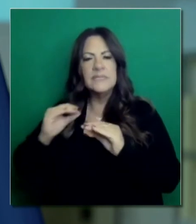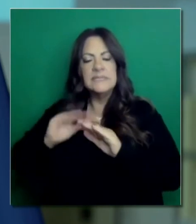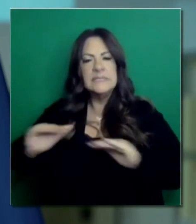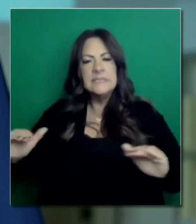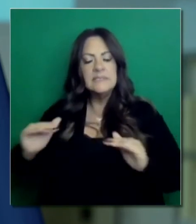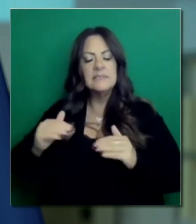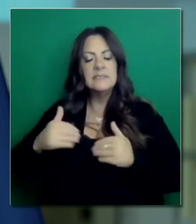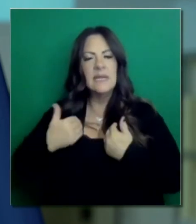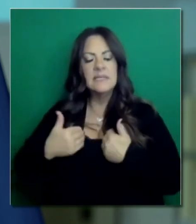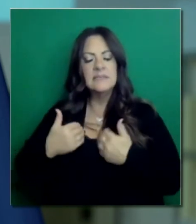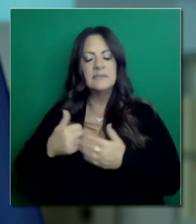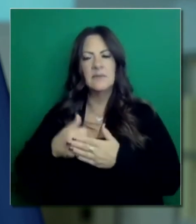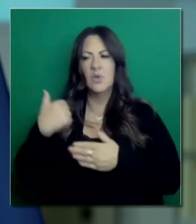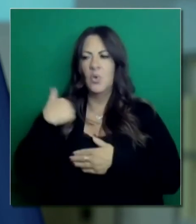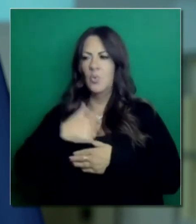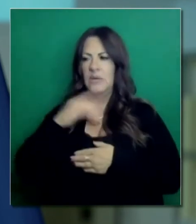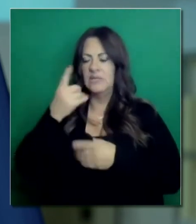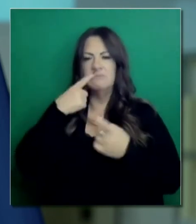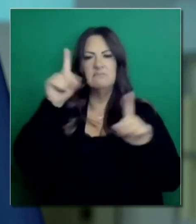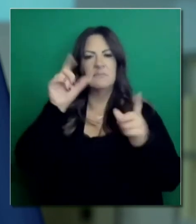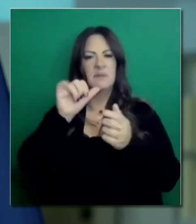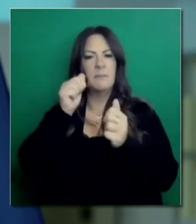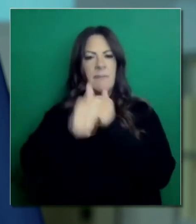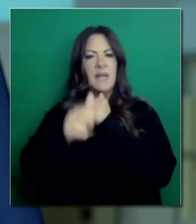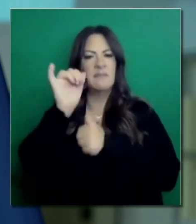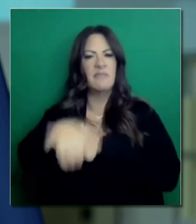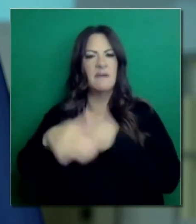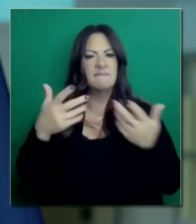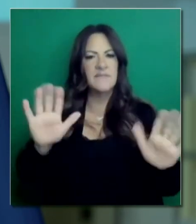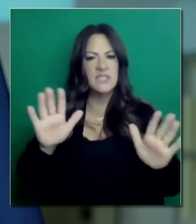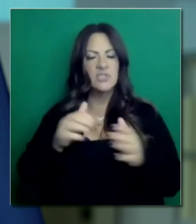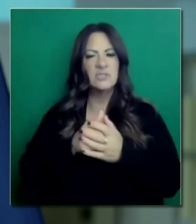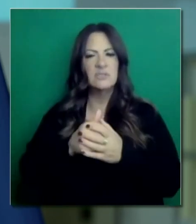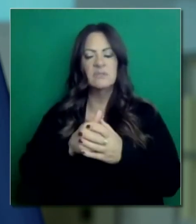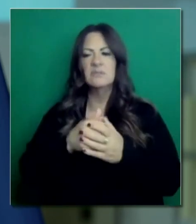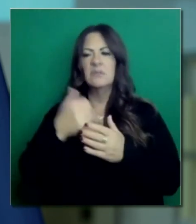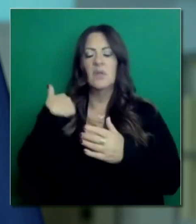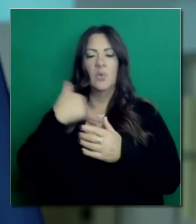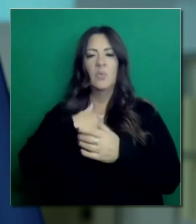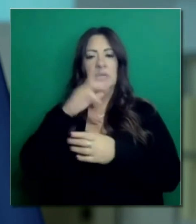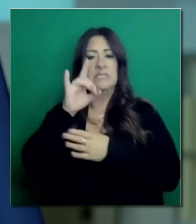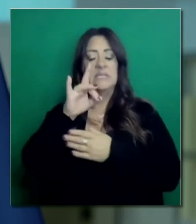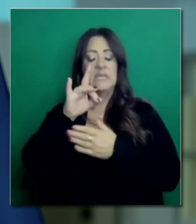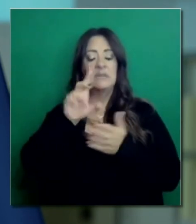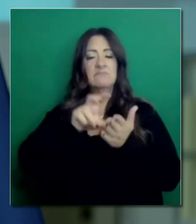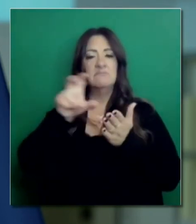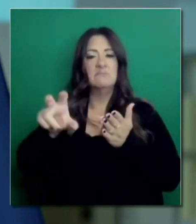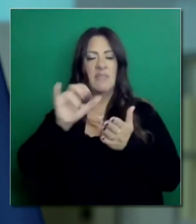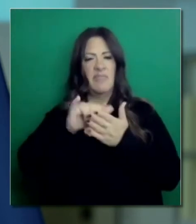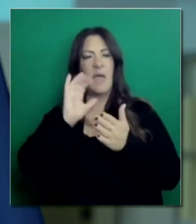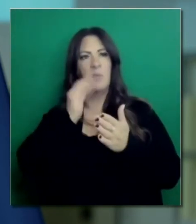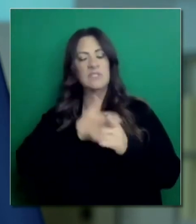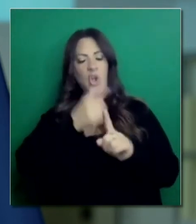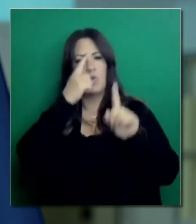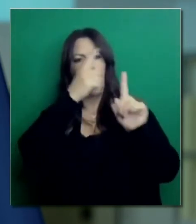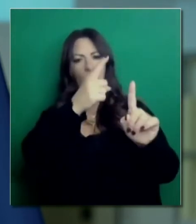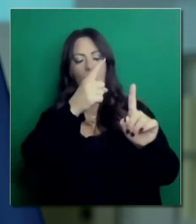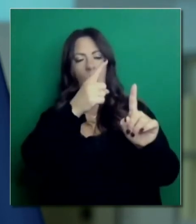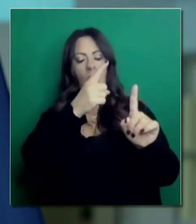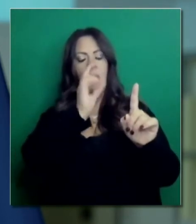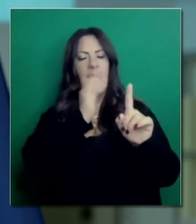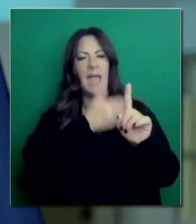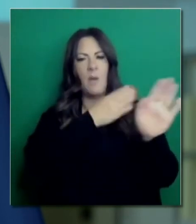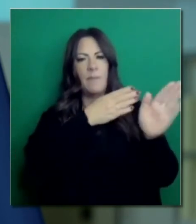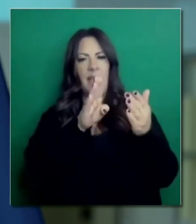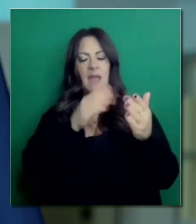got done recently. And we also made a down payment based upon that blueprint in the budget that I just submitted to the legislature. There are a number